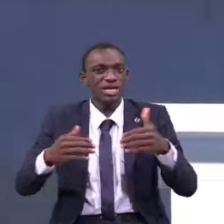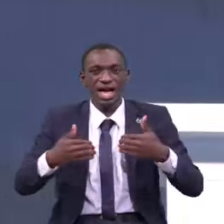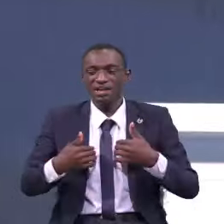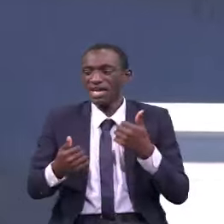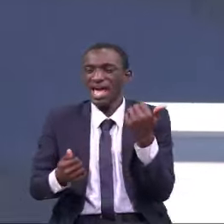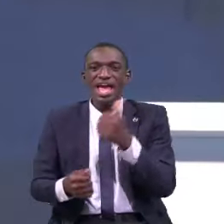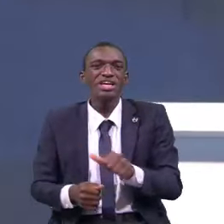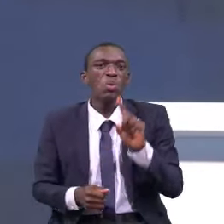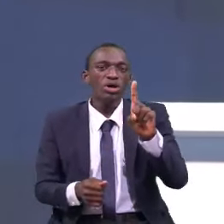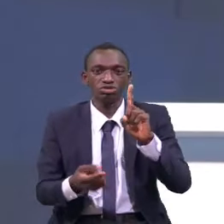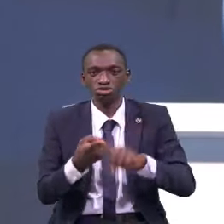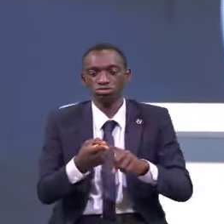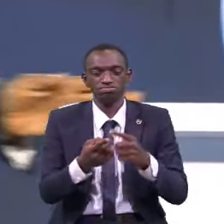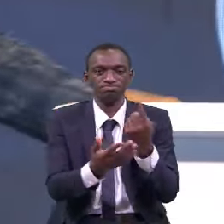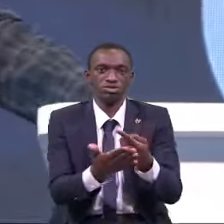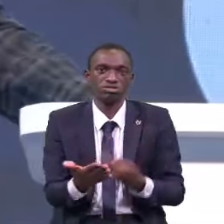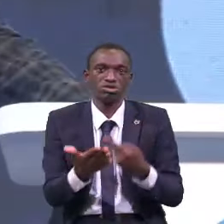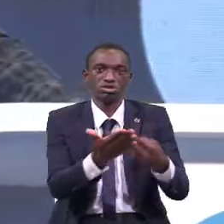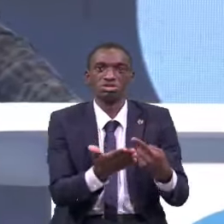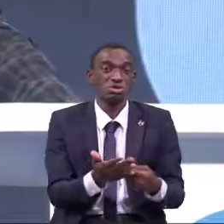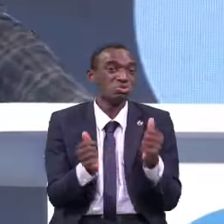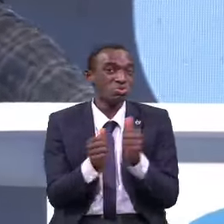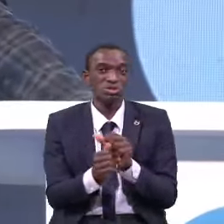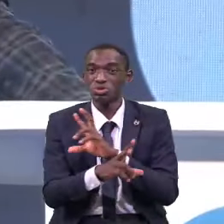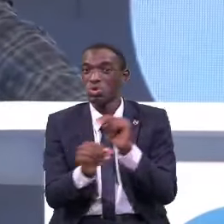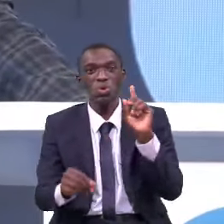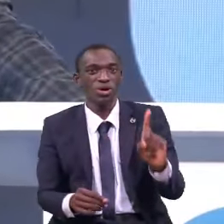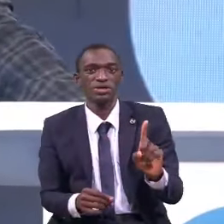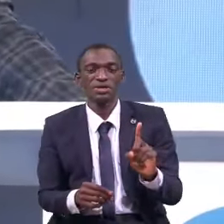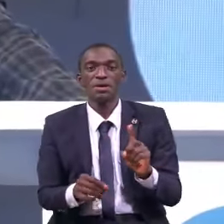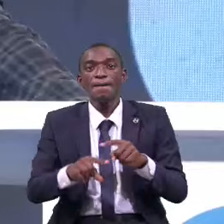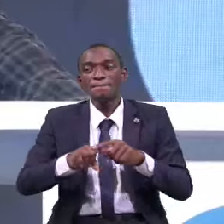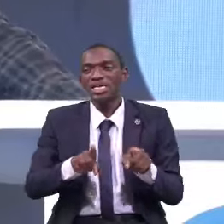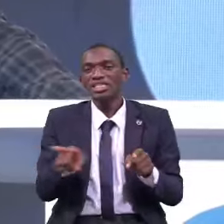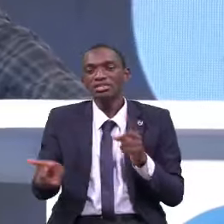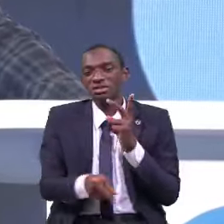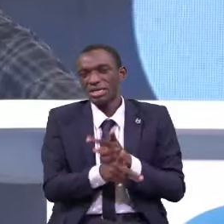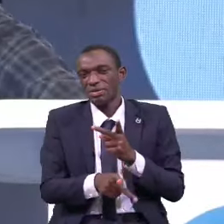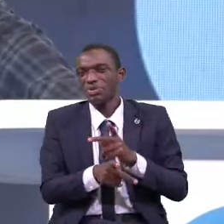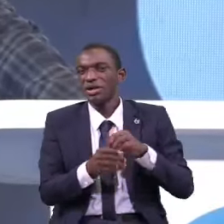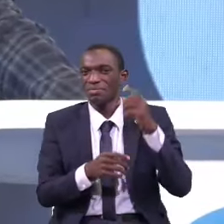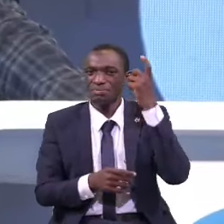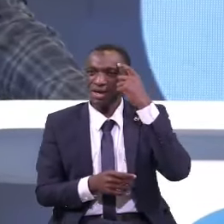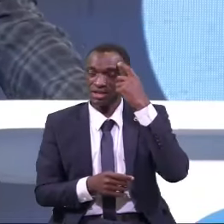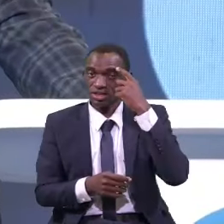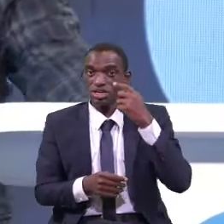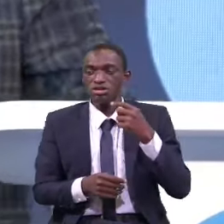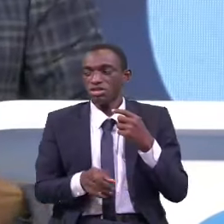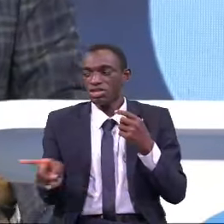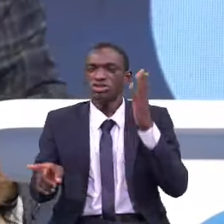He kept it in his heart. But he knew, I must do something.